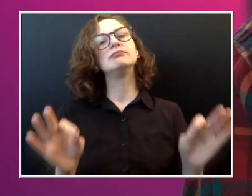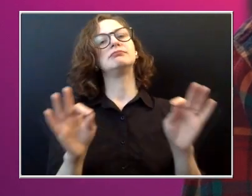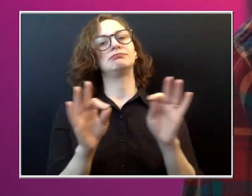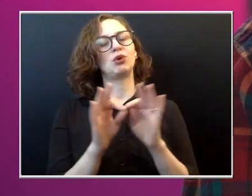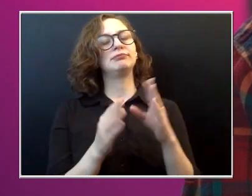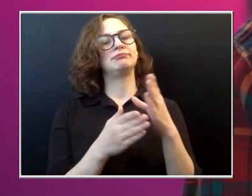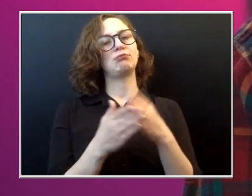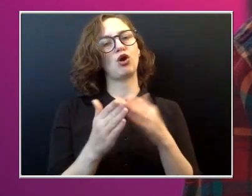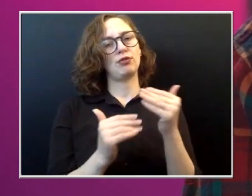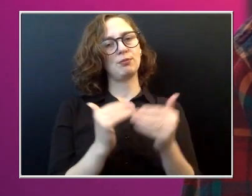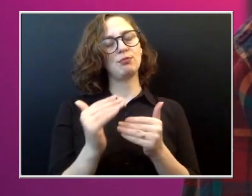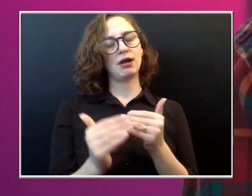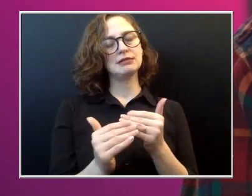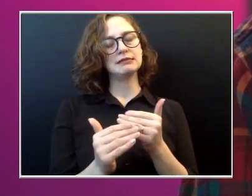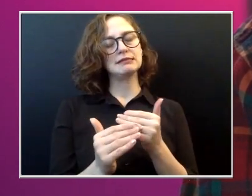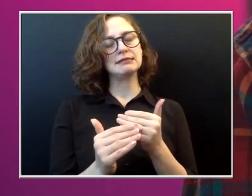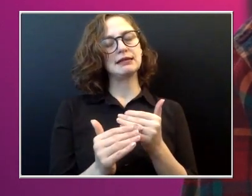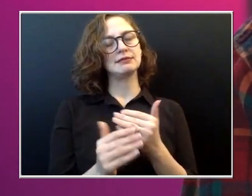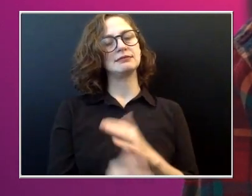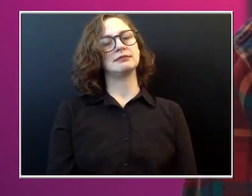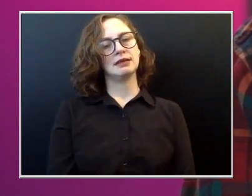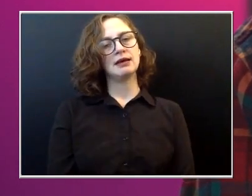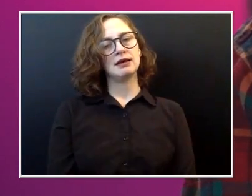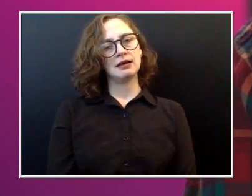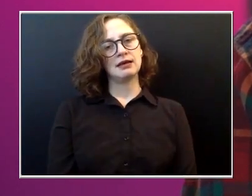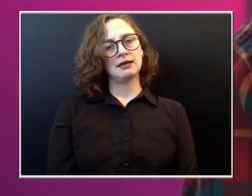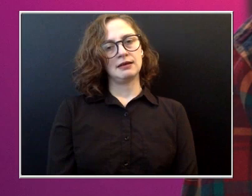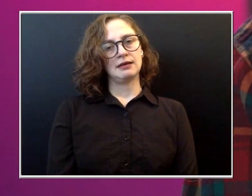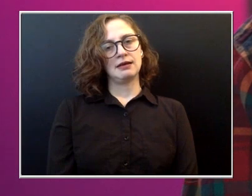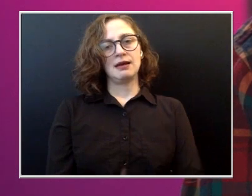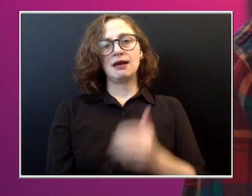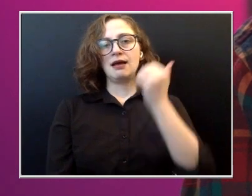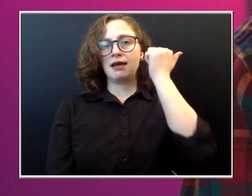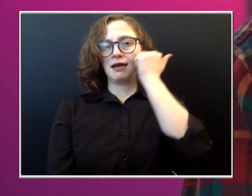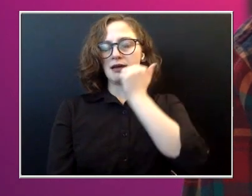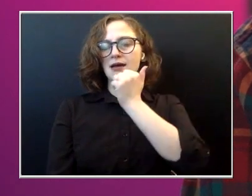I look at each day at how